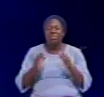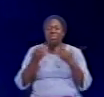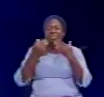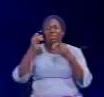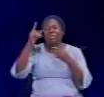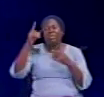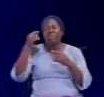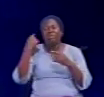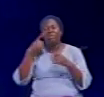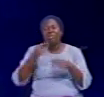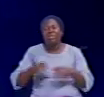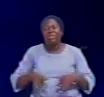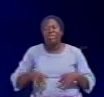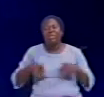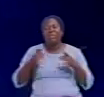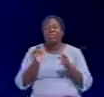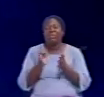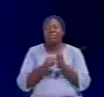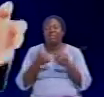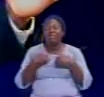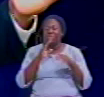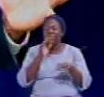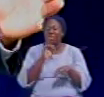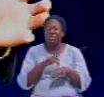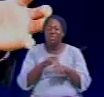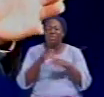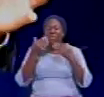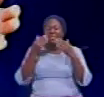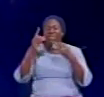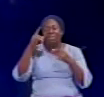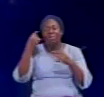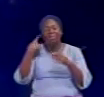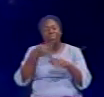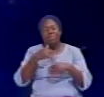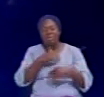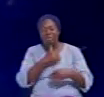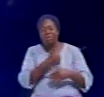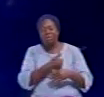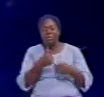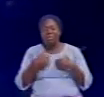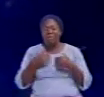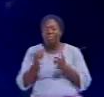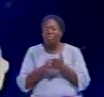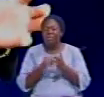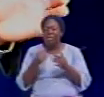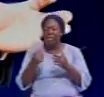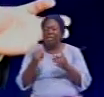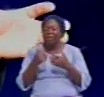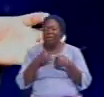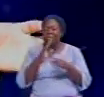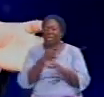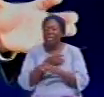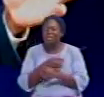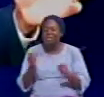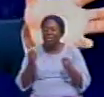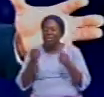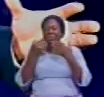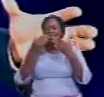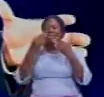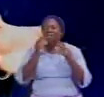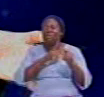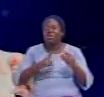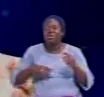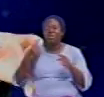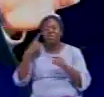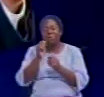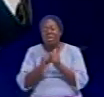him for the lives that have been touched. Thank him for the souls that have been saved. Thank him for